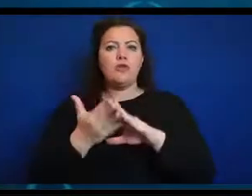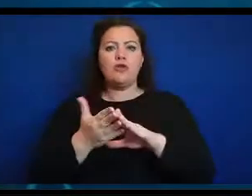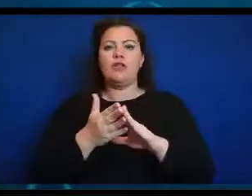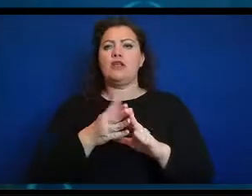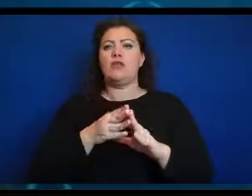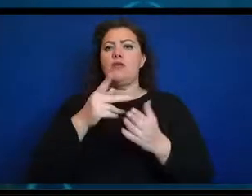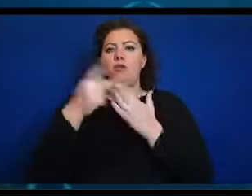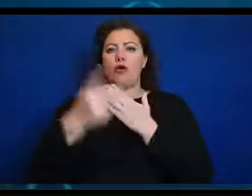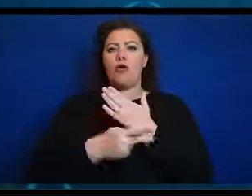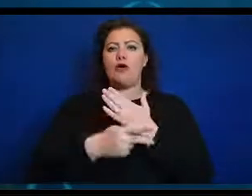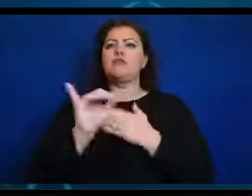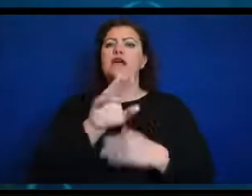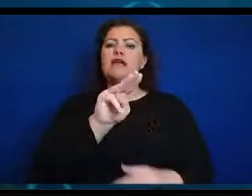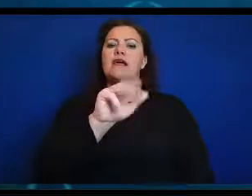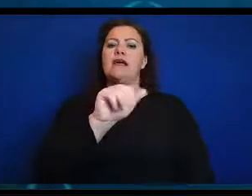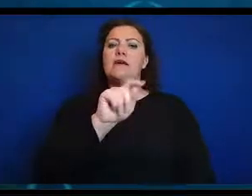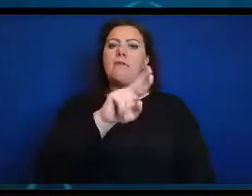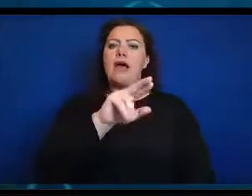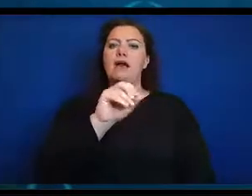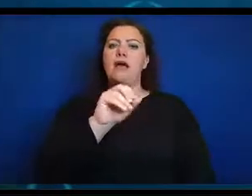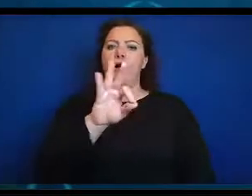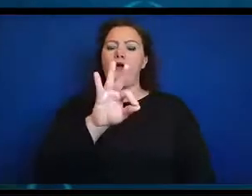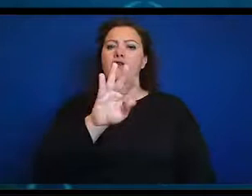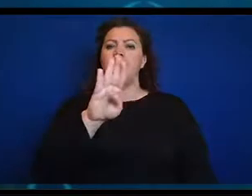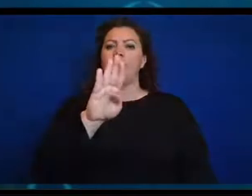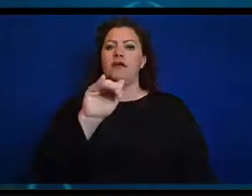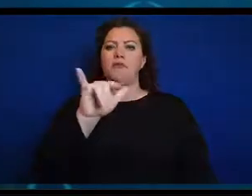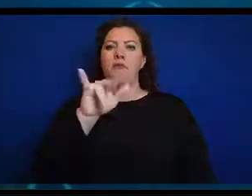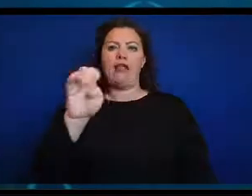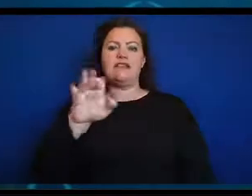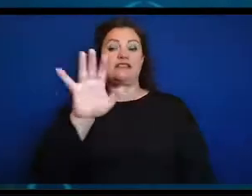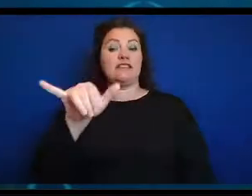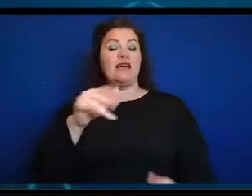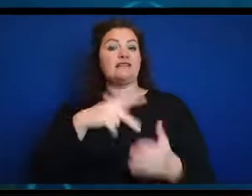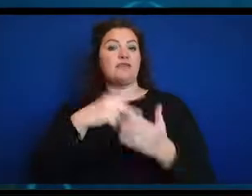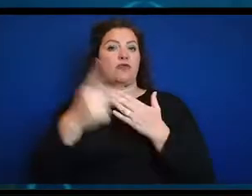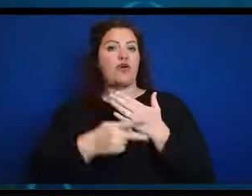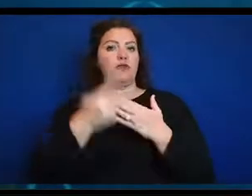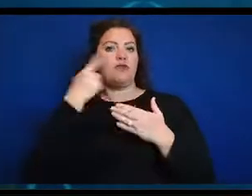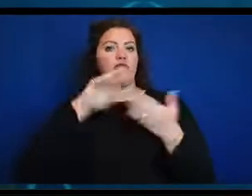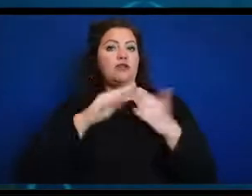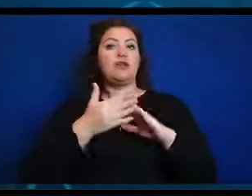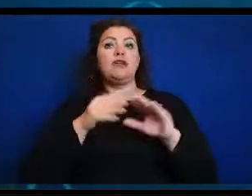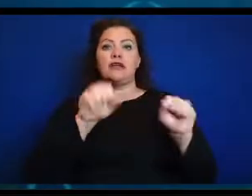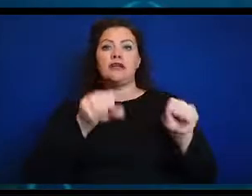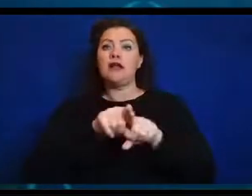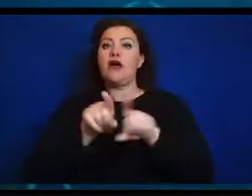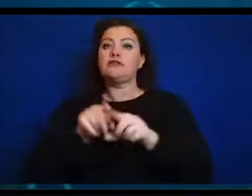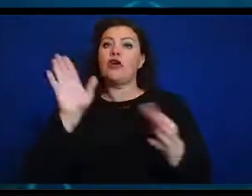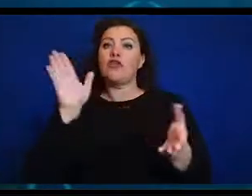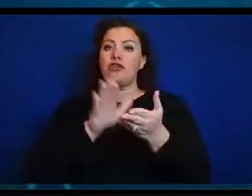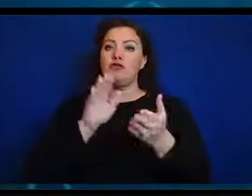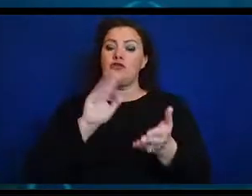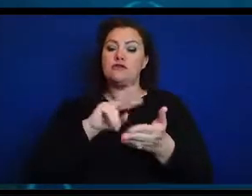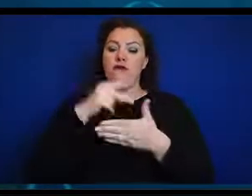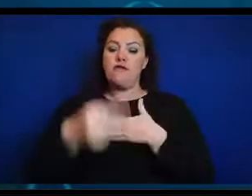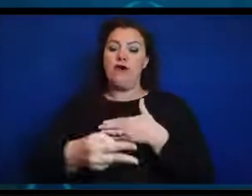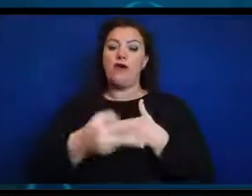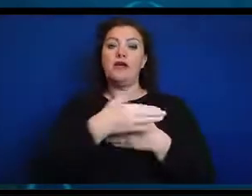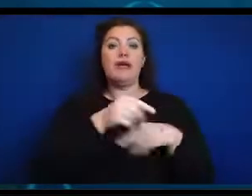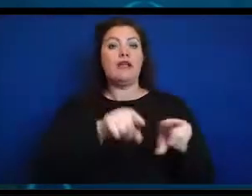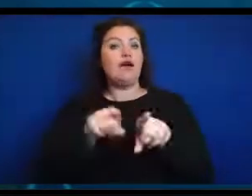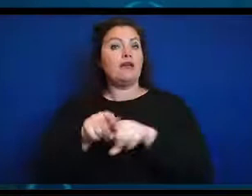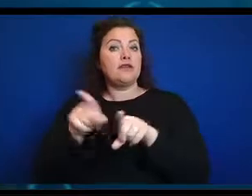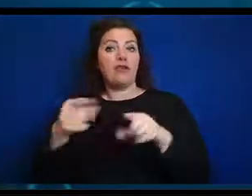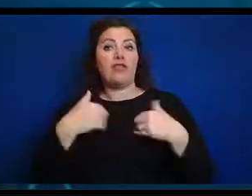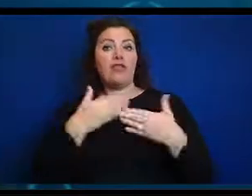to, the Capable program, those can also reduce falls. And then there are things we can do in terms of clinically